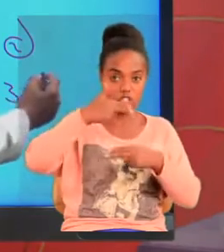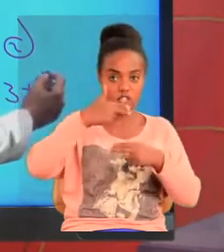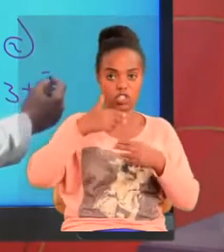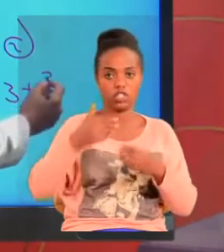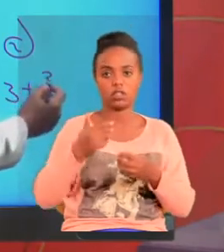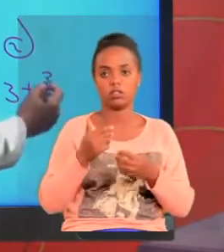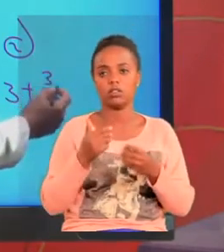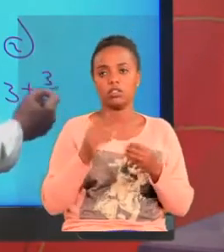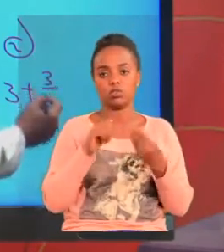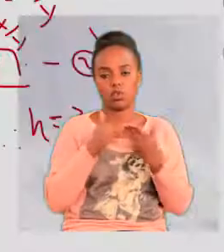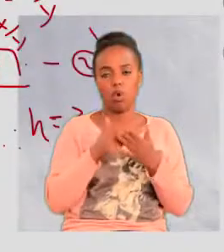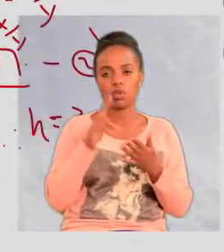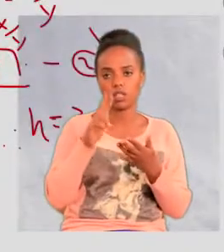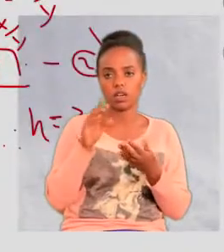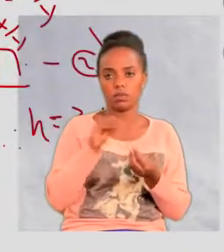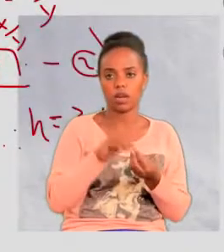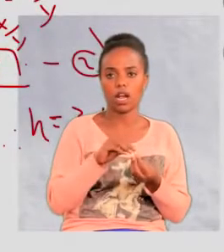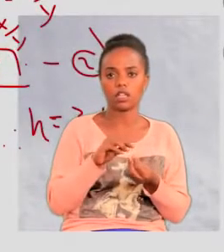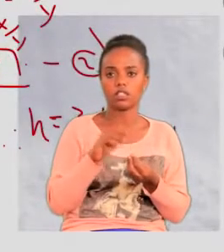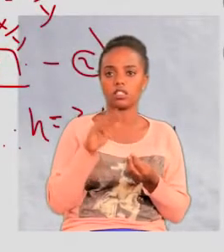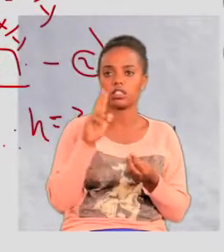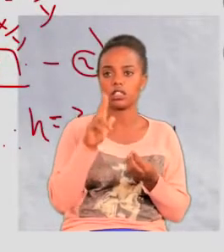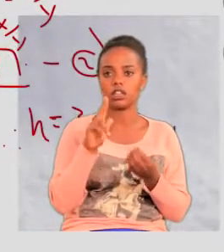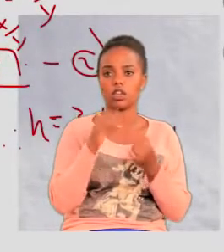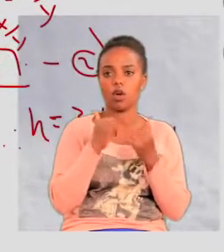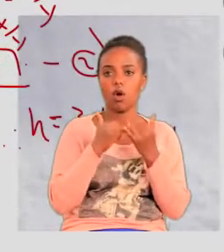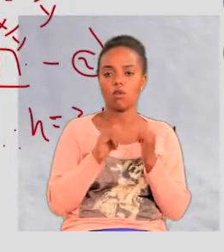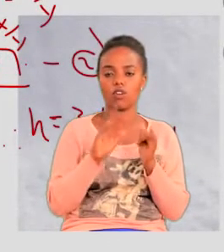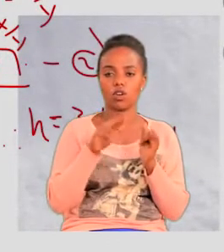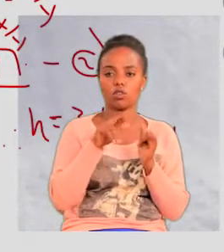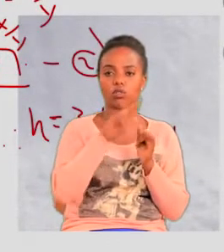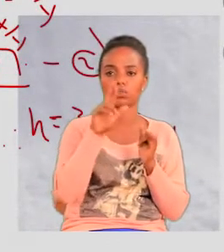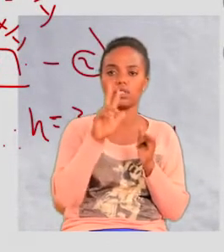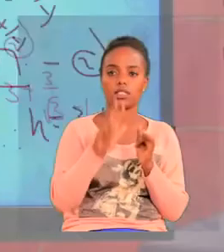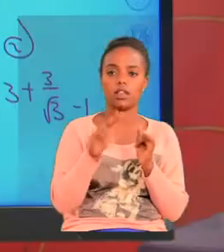over root 3 minus 1 here.